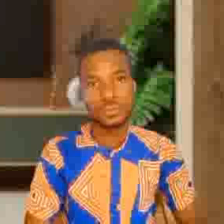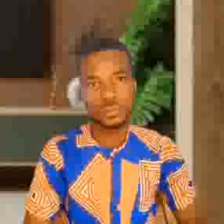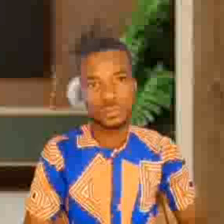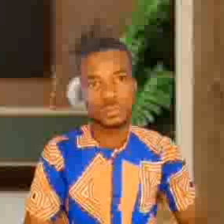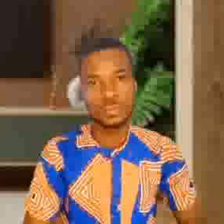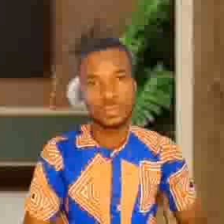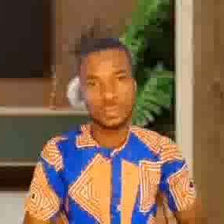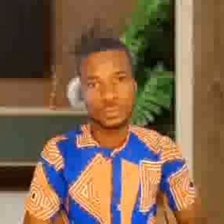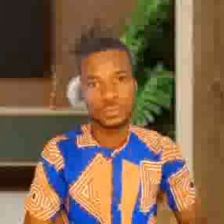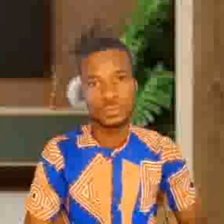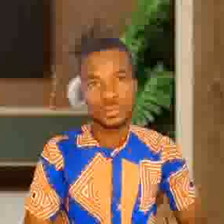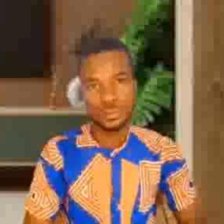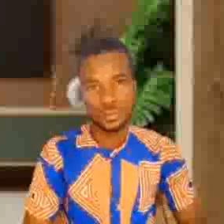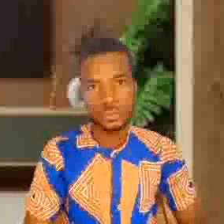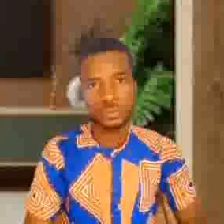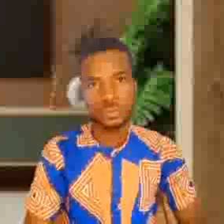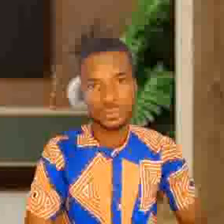that they have done, he has done.